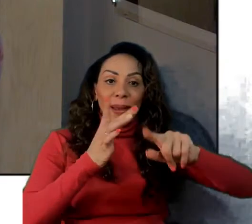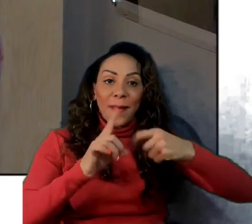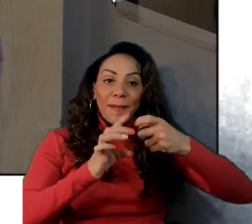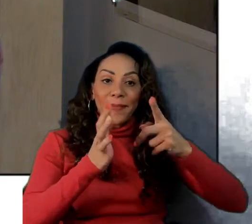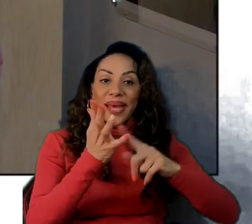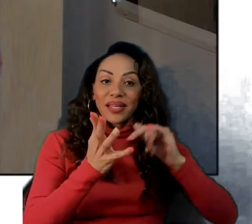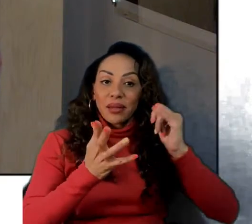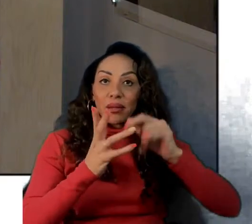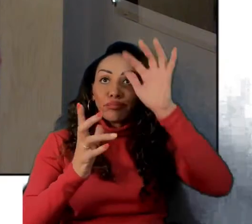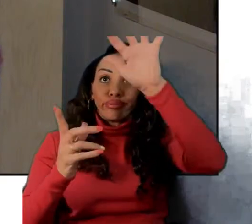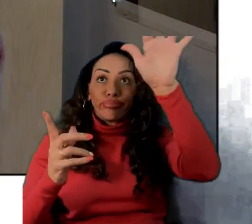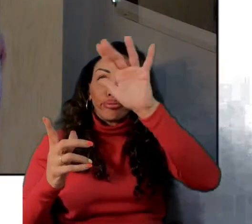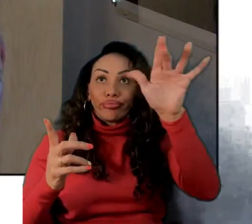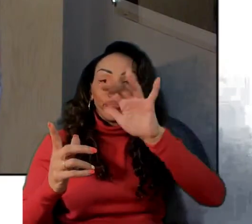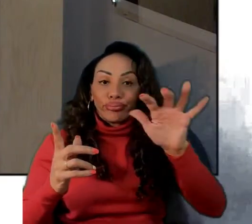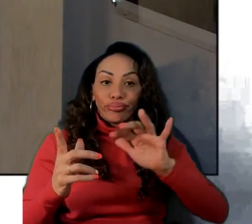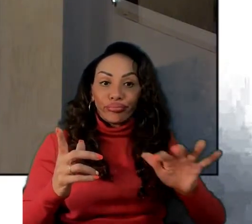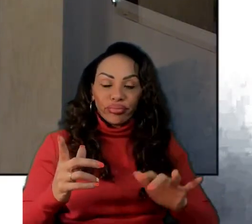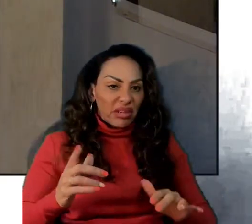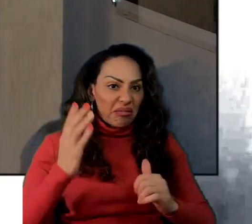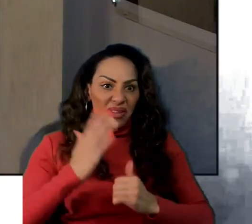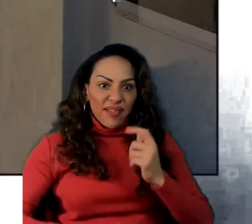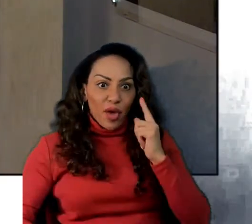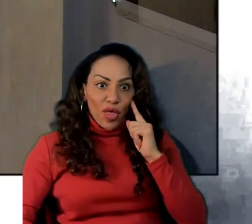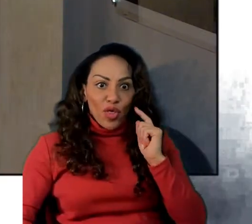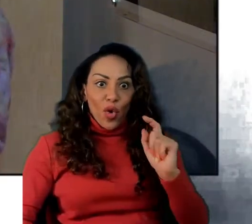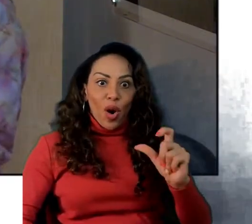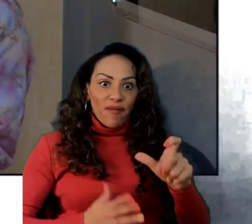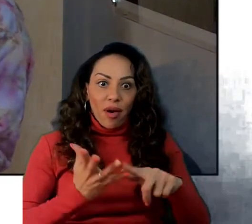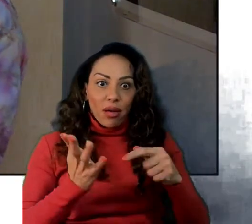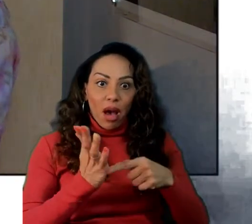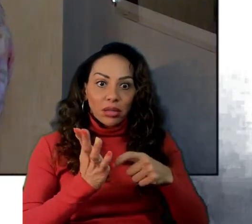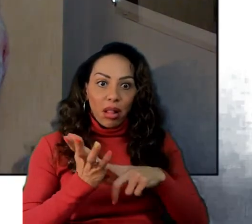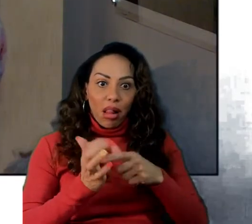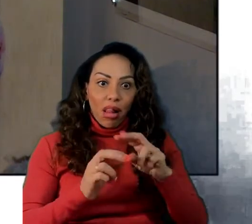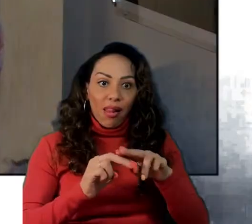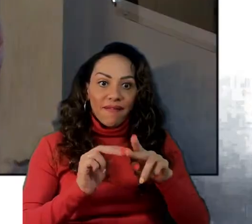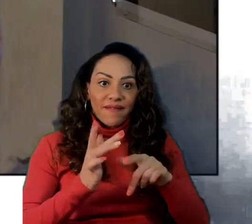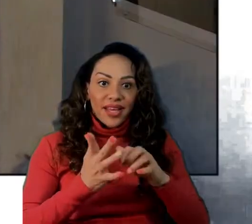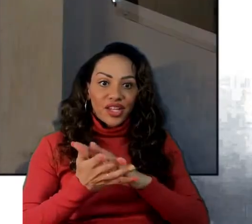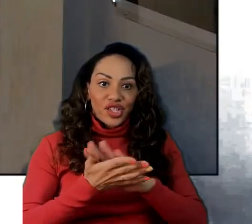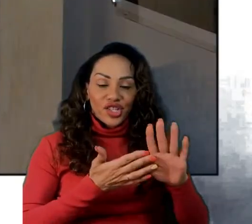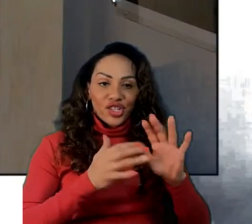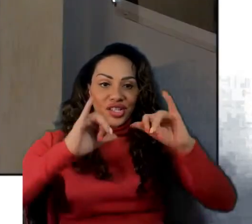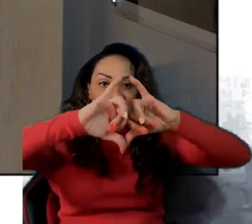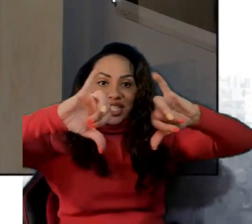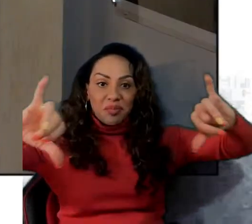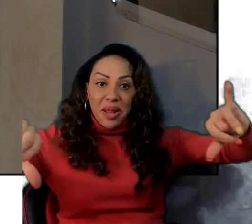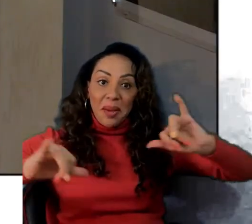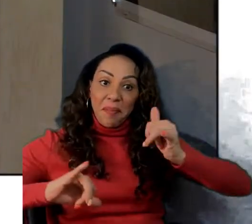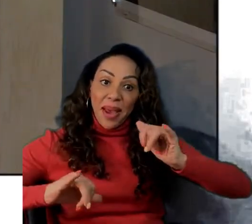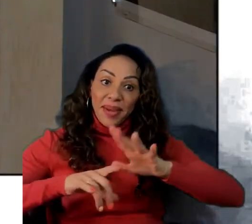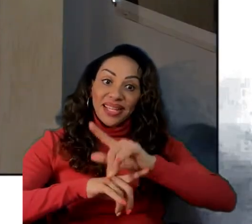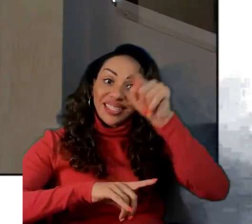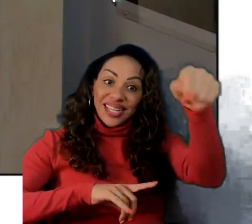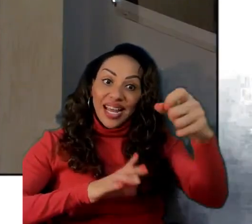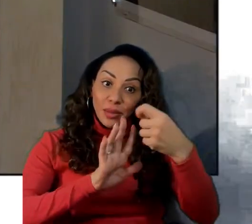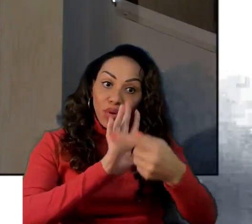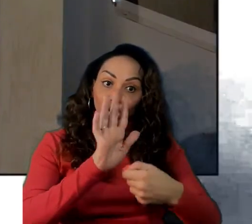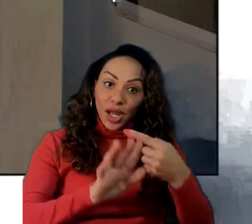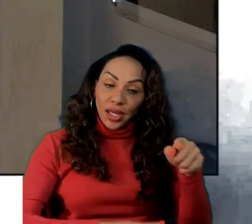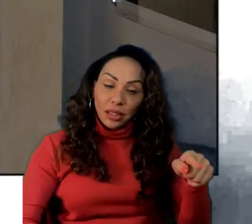display, but yeah, I mean, why not? That sounds, maybe that's the next project. But, I get what you're saying about the